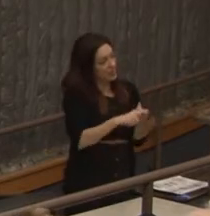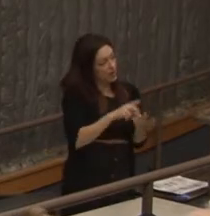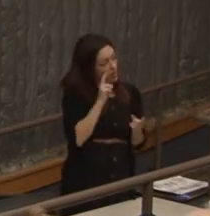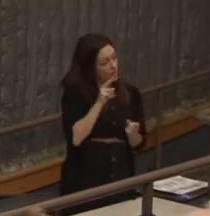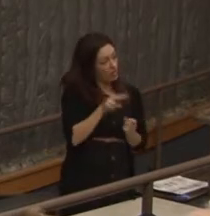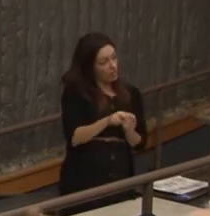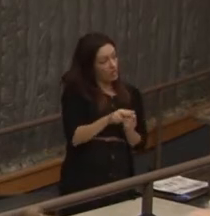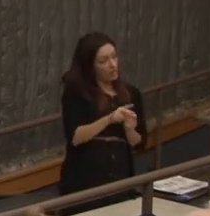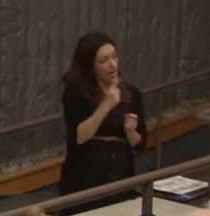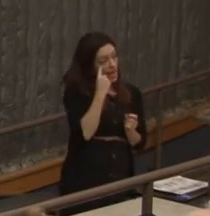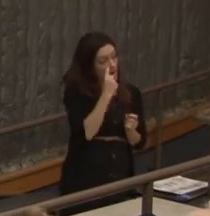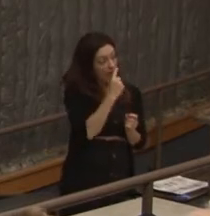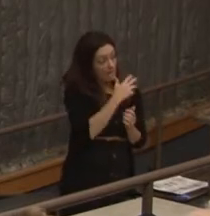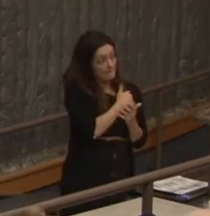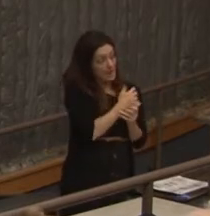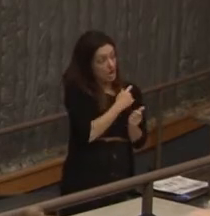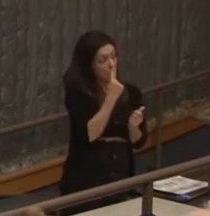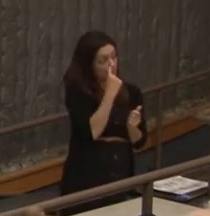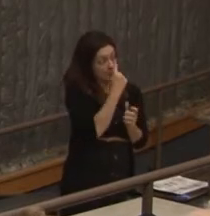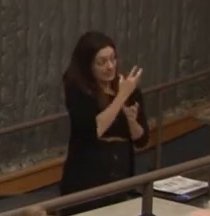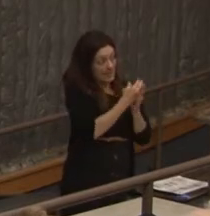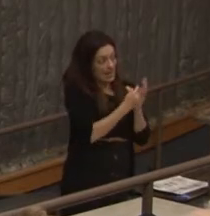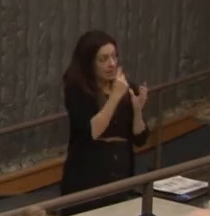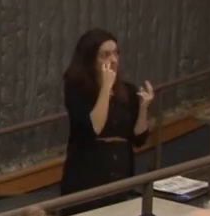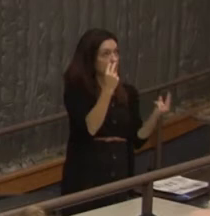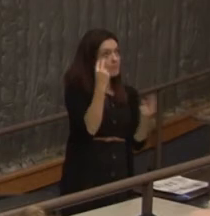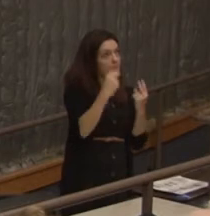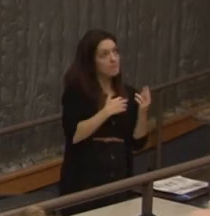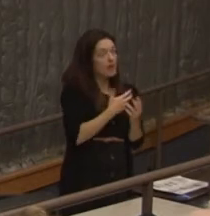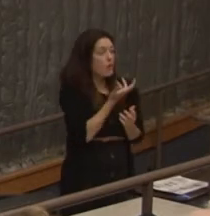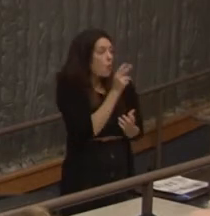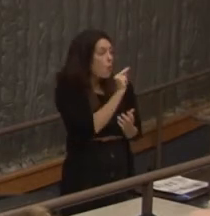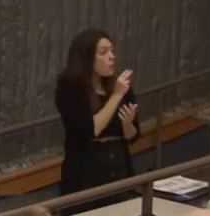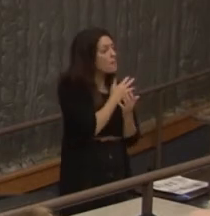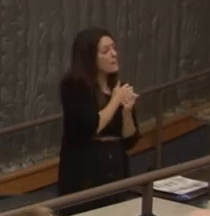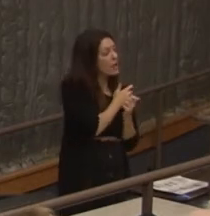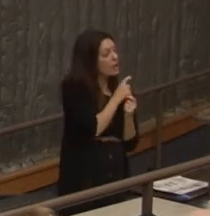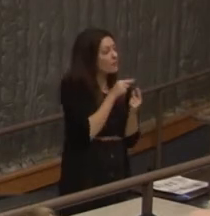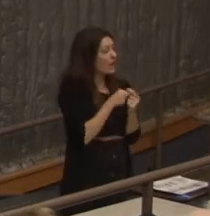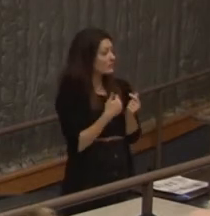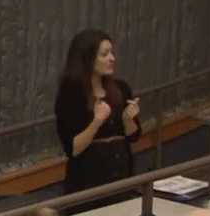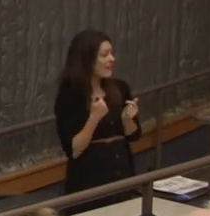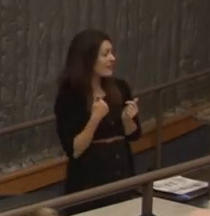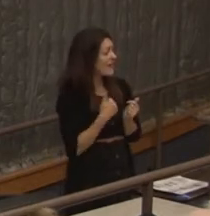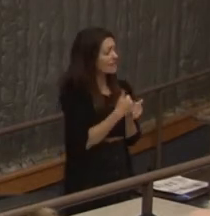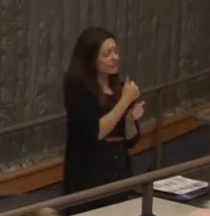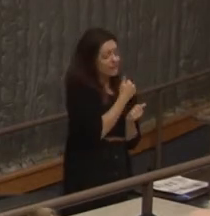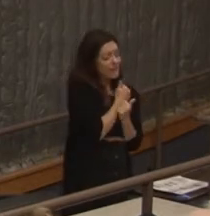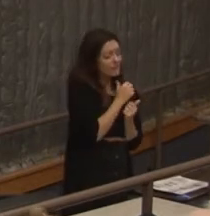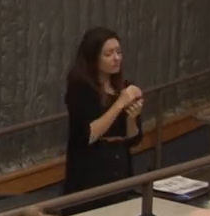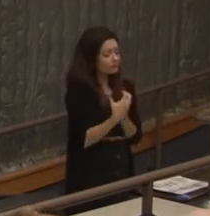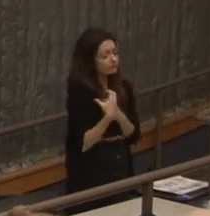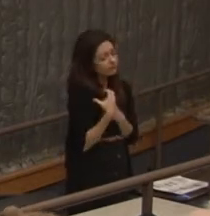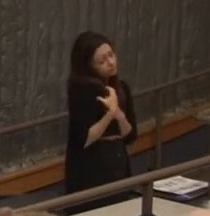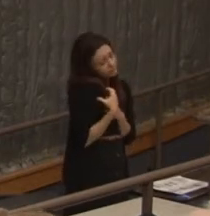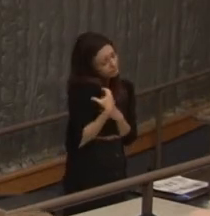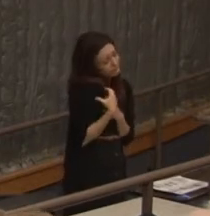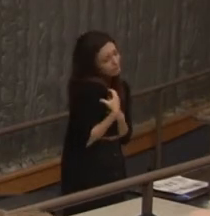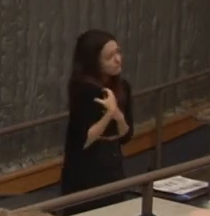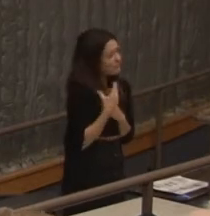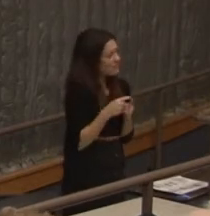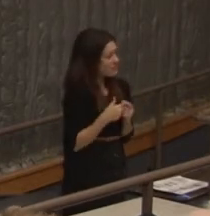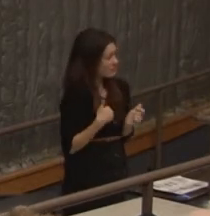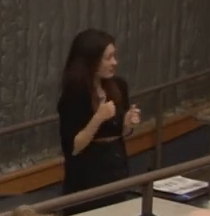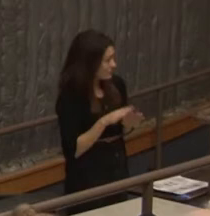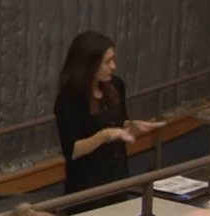bear missing an eye, I think about my teddy bear. I love to take it to bed with me. I love to hold it. One of the favorite belongings